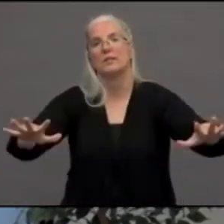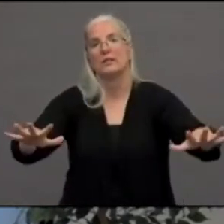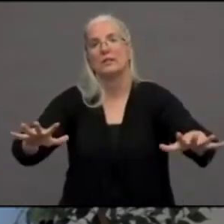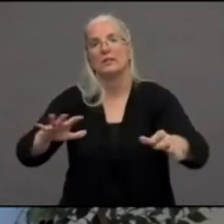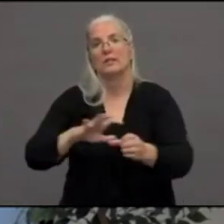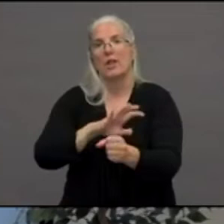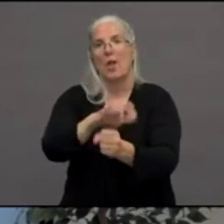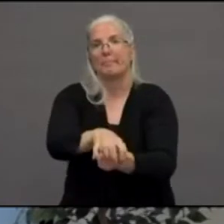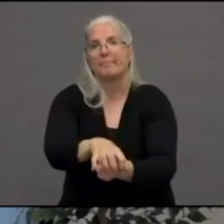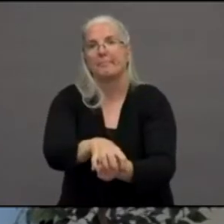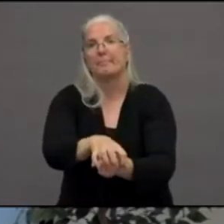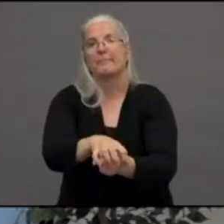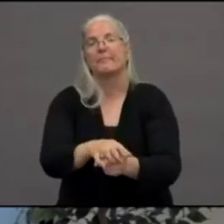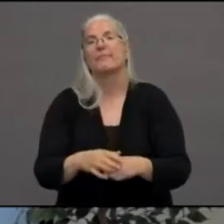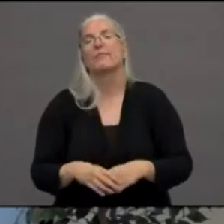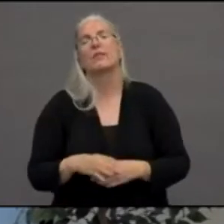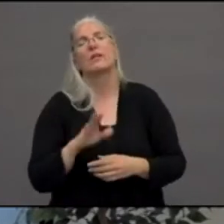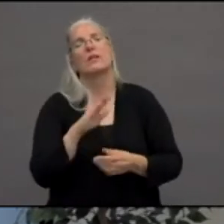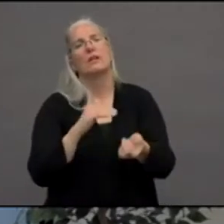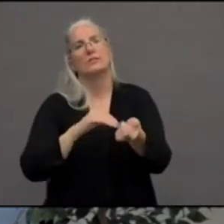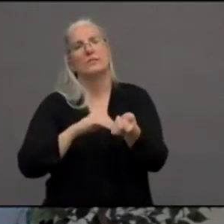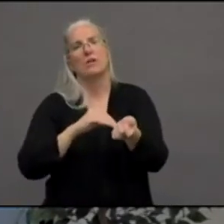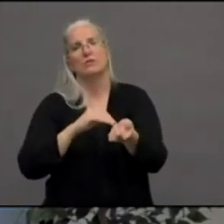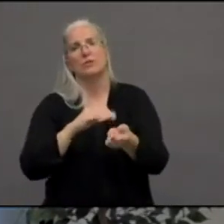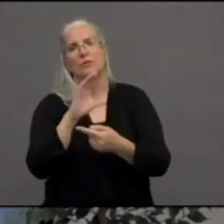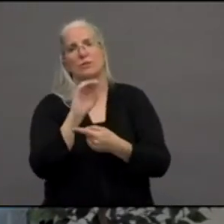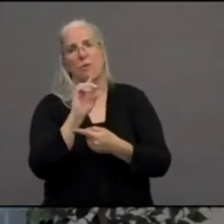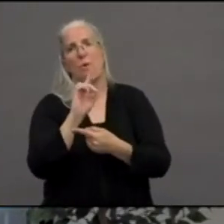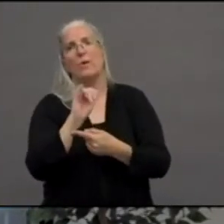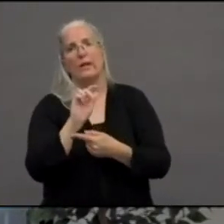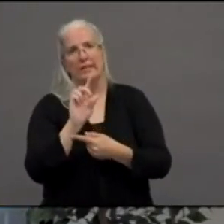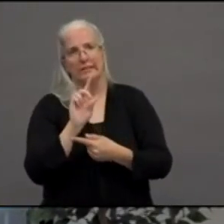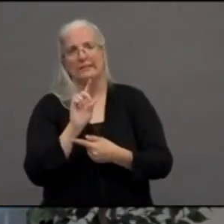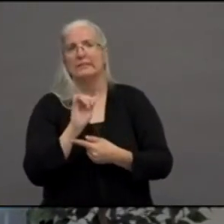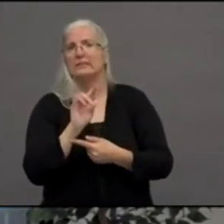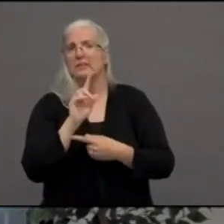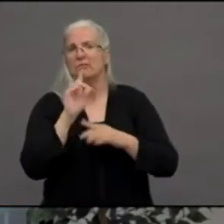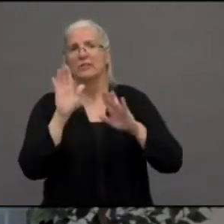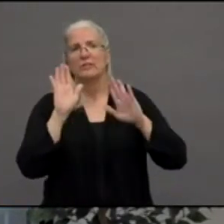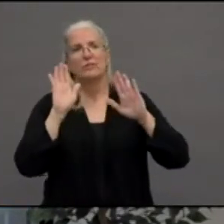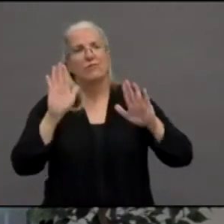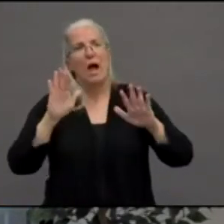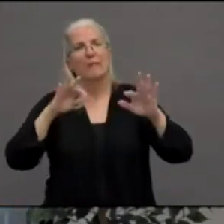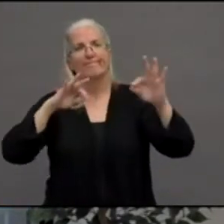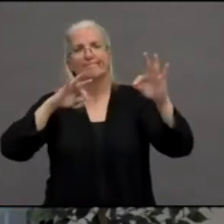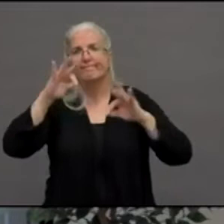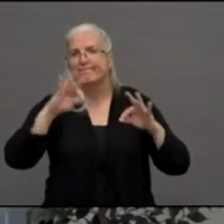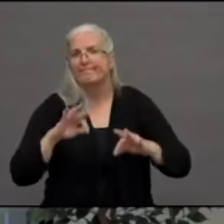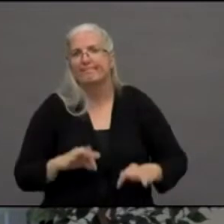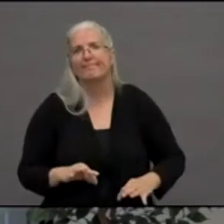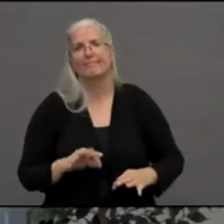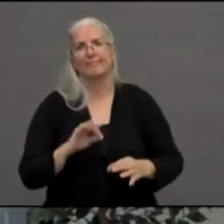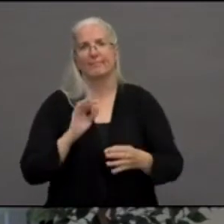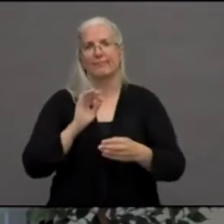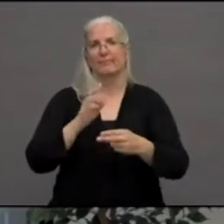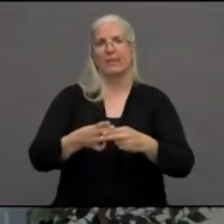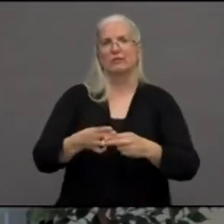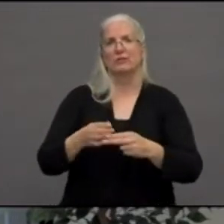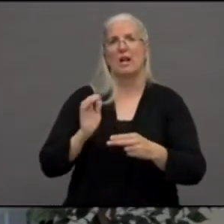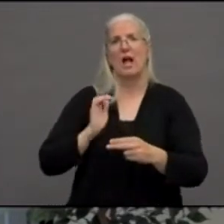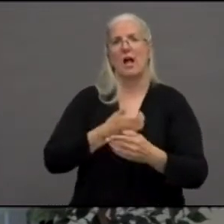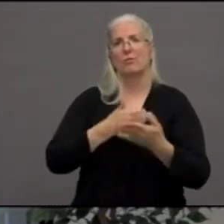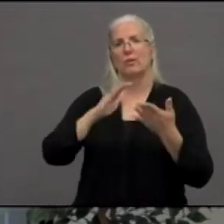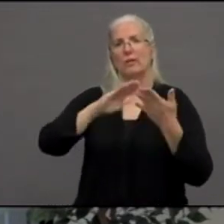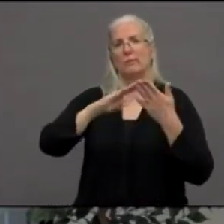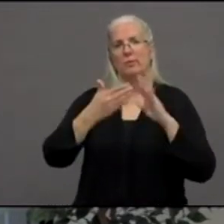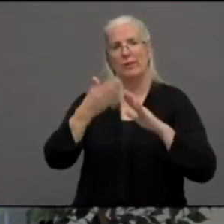very great job earlier on this week of really providing a message to our community of personal accountability and